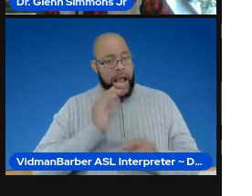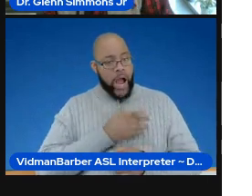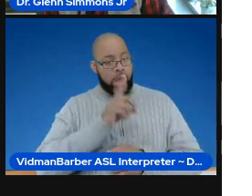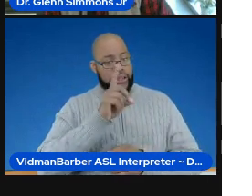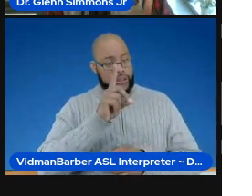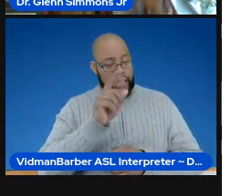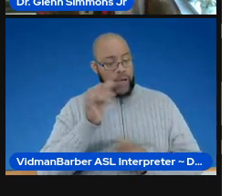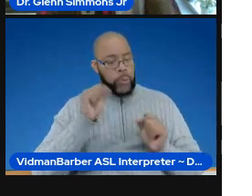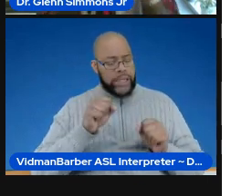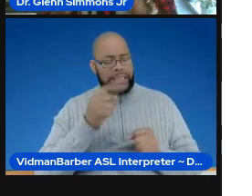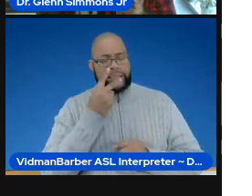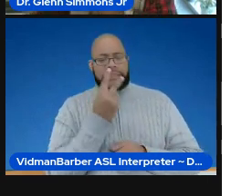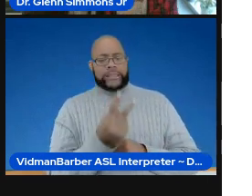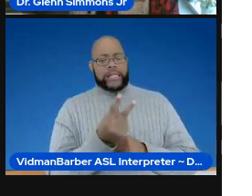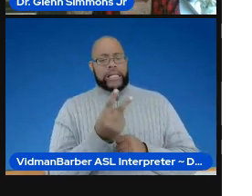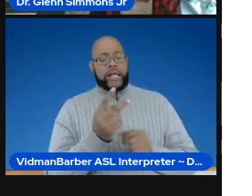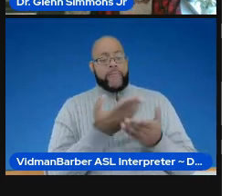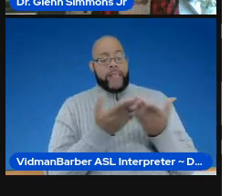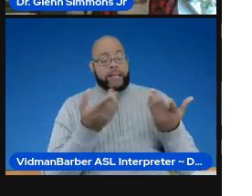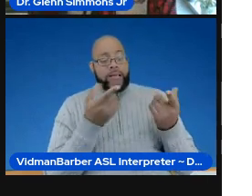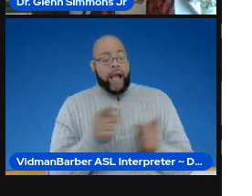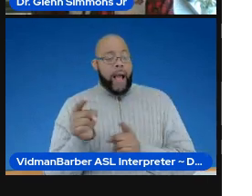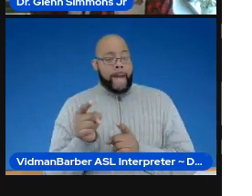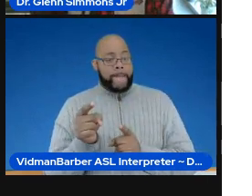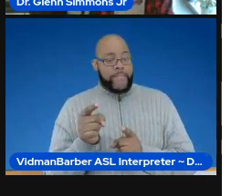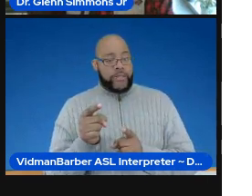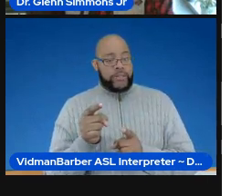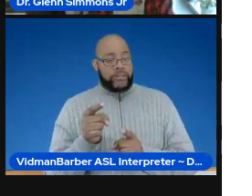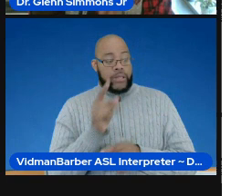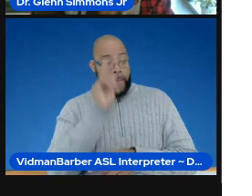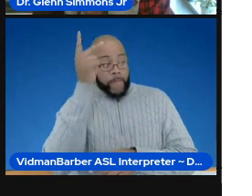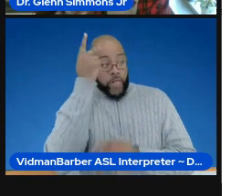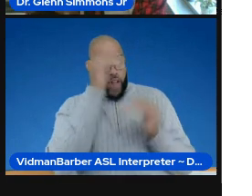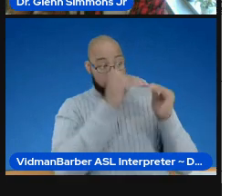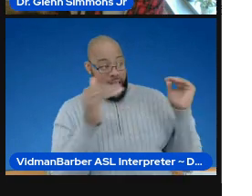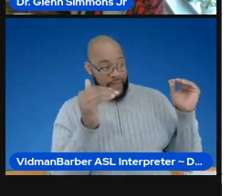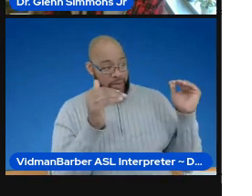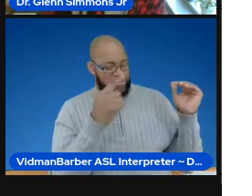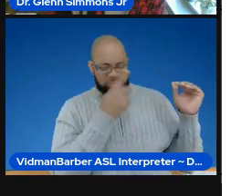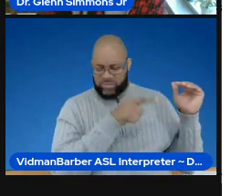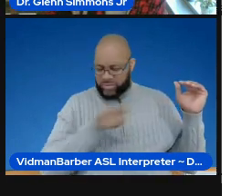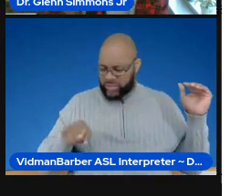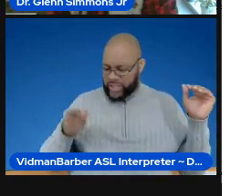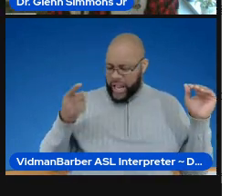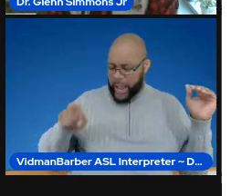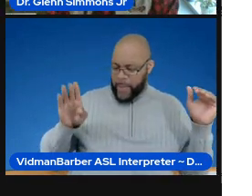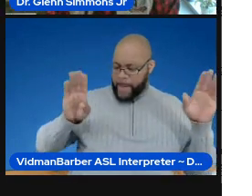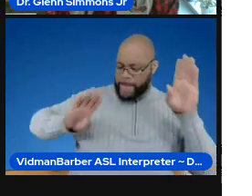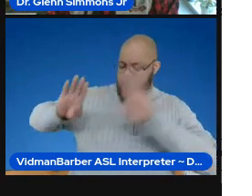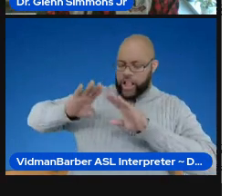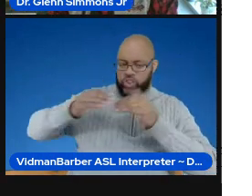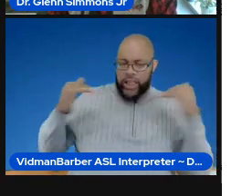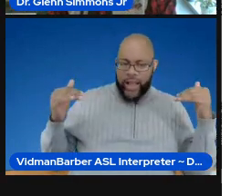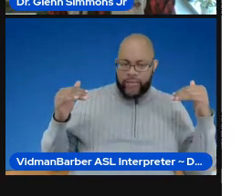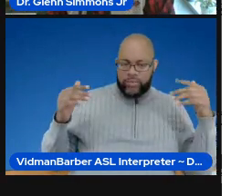We can kind of see that as things are happening at the political level, we're seeing what's happening at the biological level.